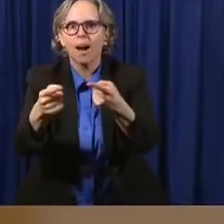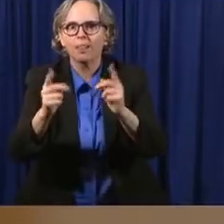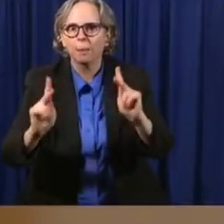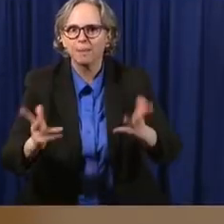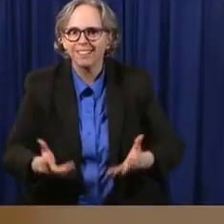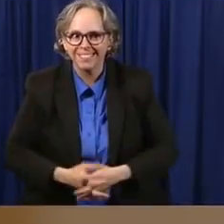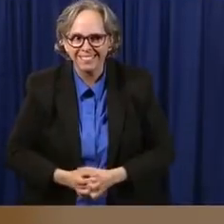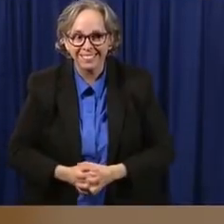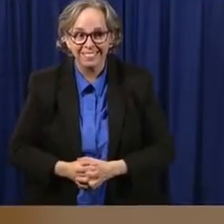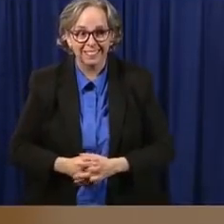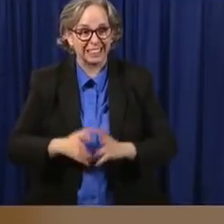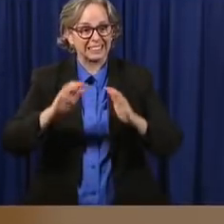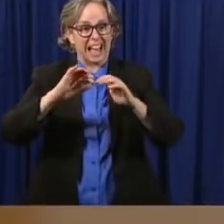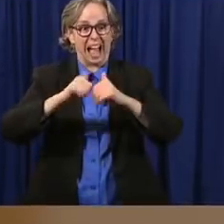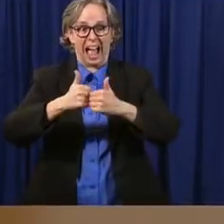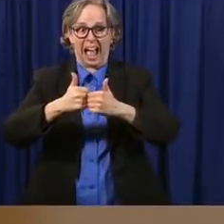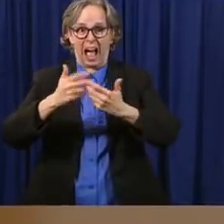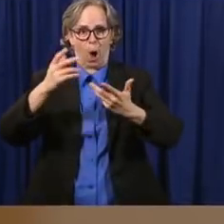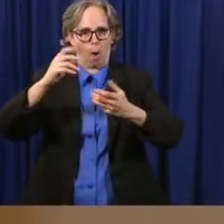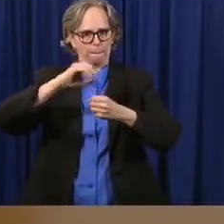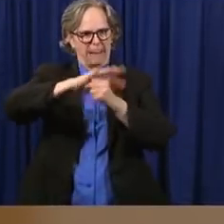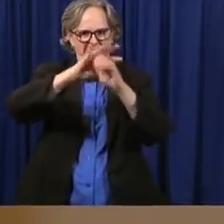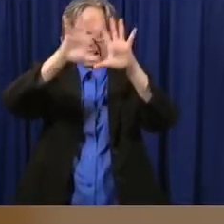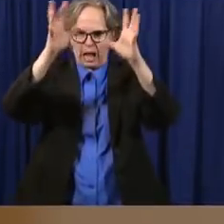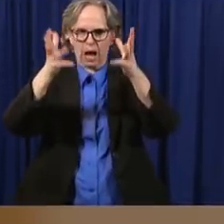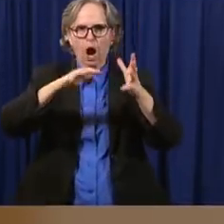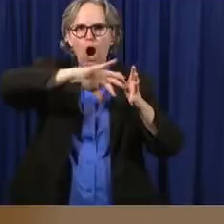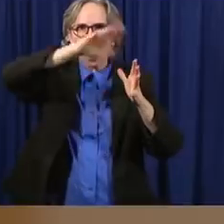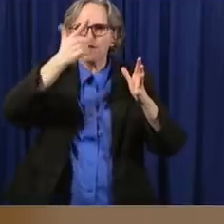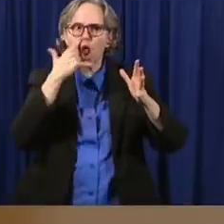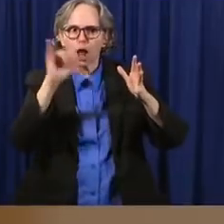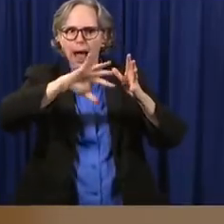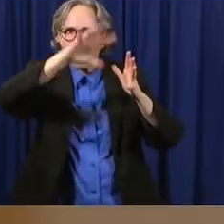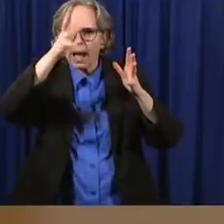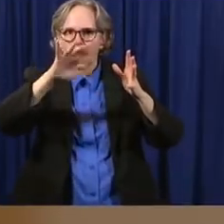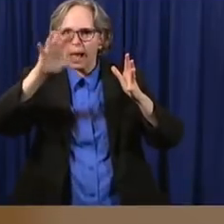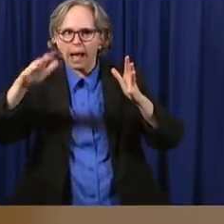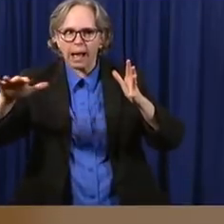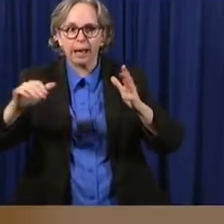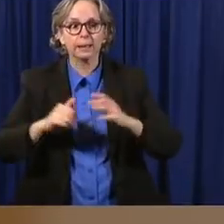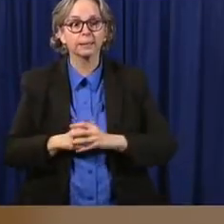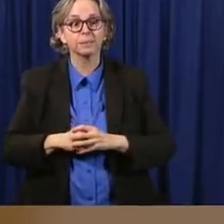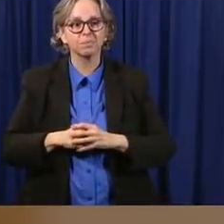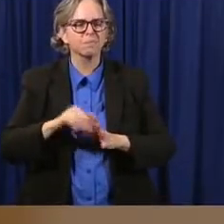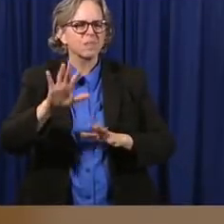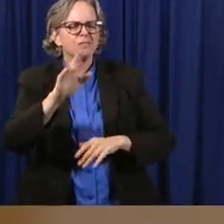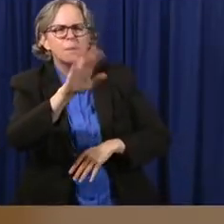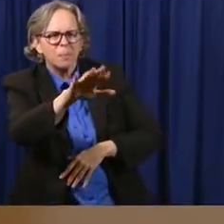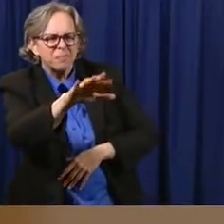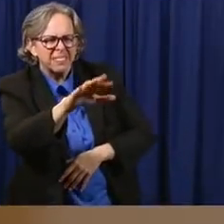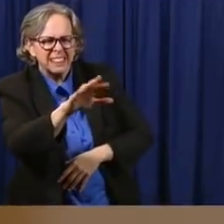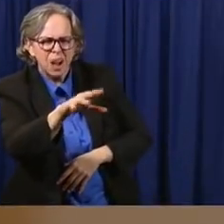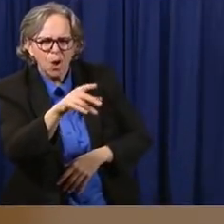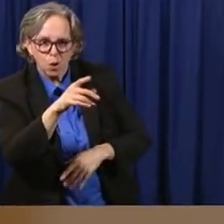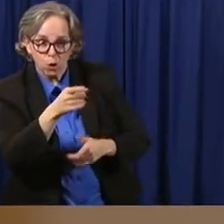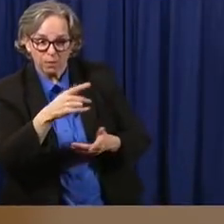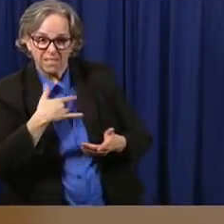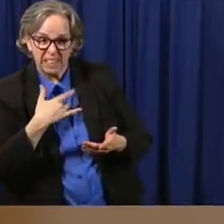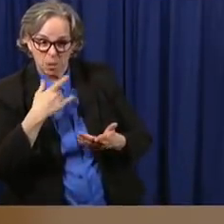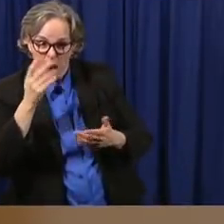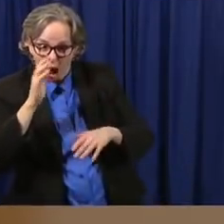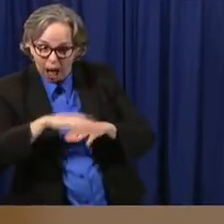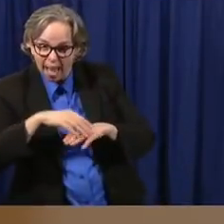a pandemic curve. Right, but it's not your impression that somehow we were on the way down